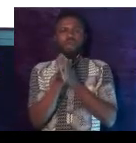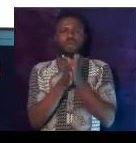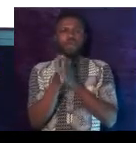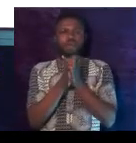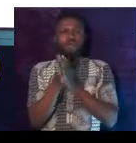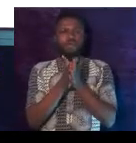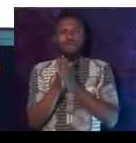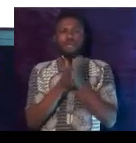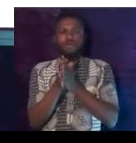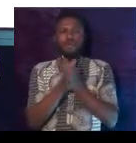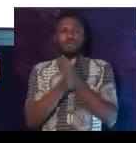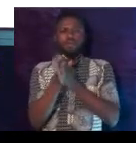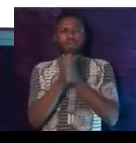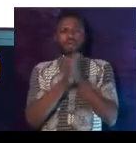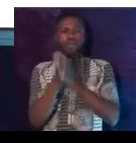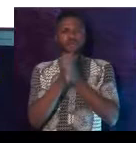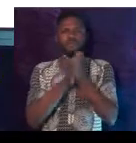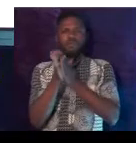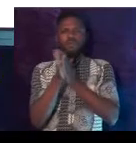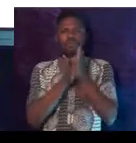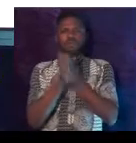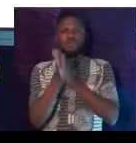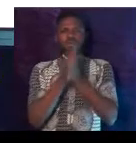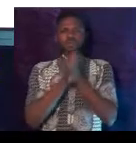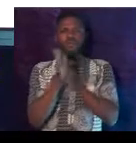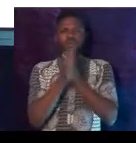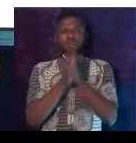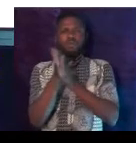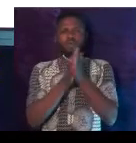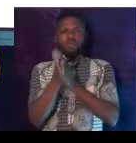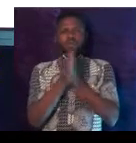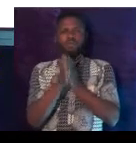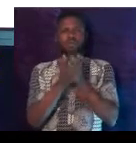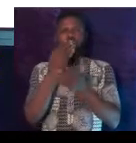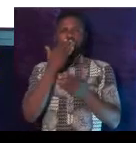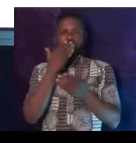go. Continue rubbing. Rub. Faster now. Faster.